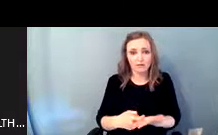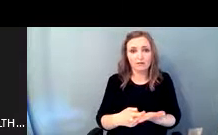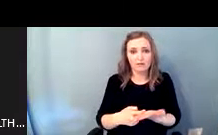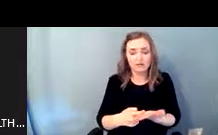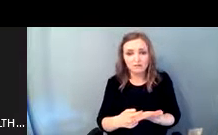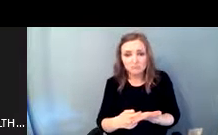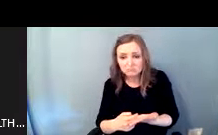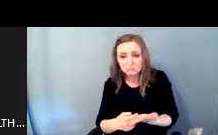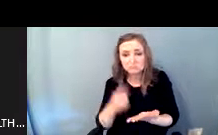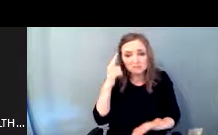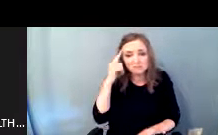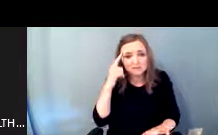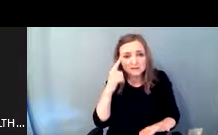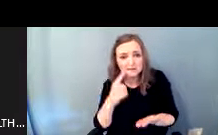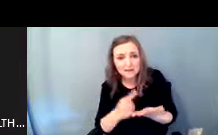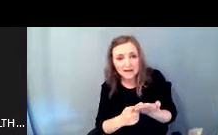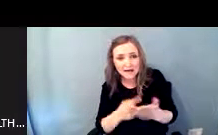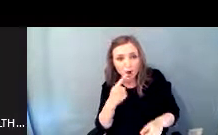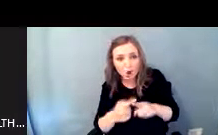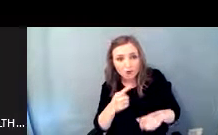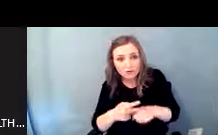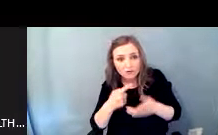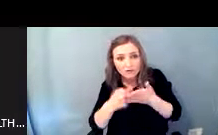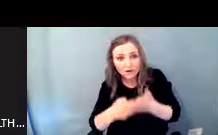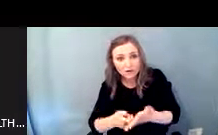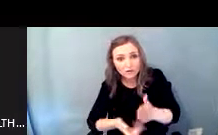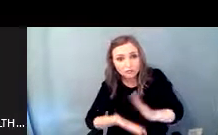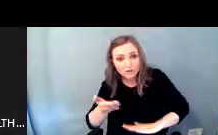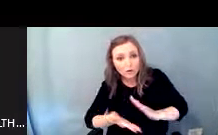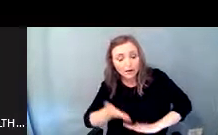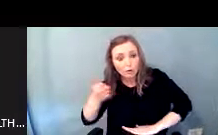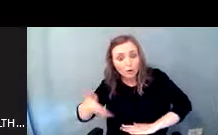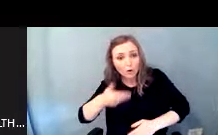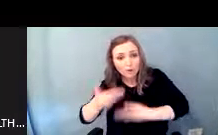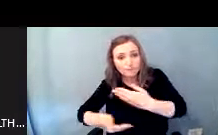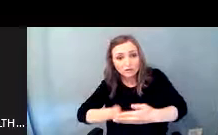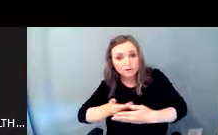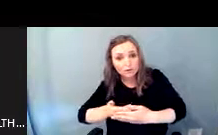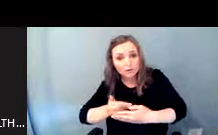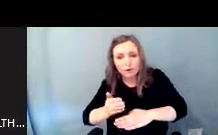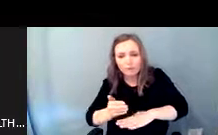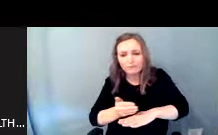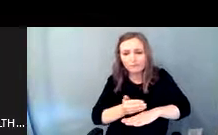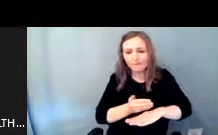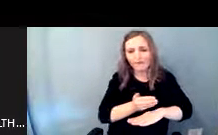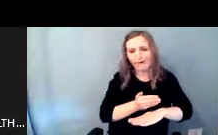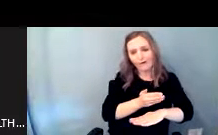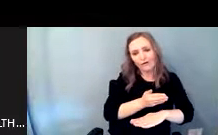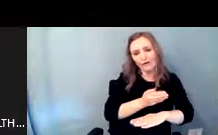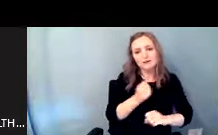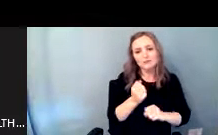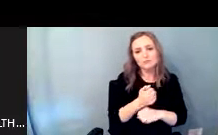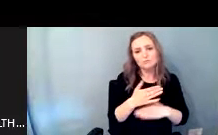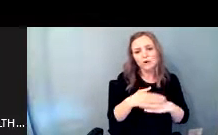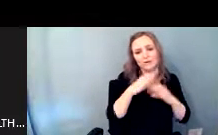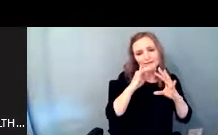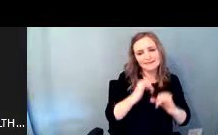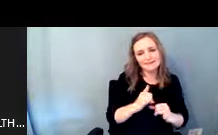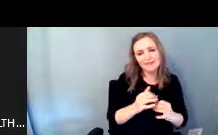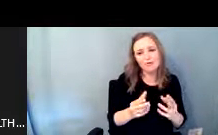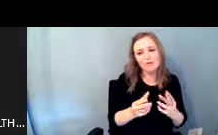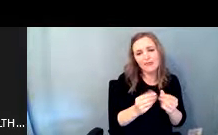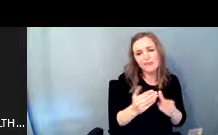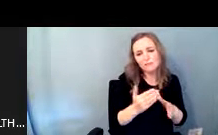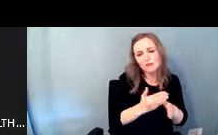referral might need to be made, or whether we could, in fact, do some more testing within primary care before any referral is